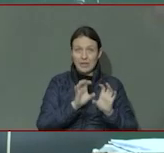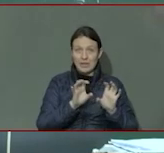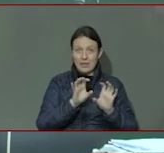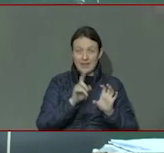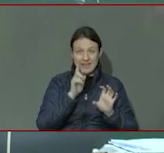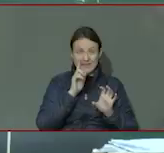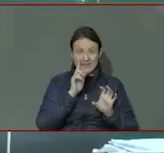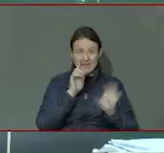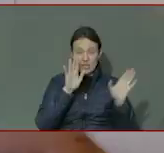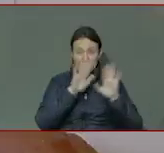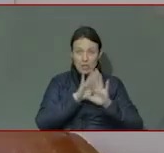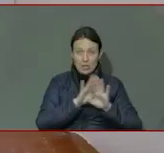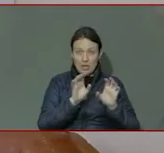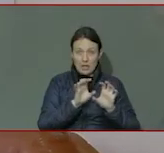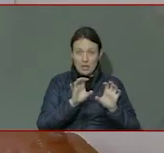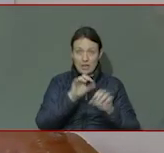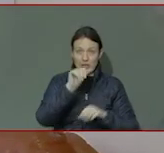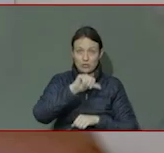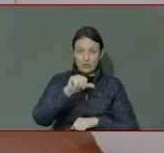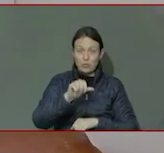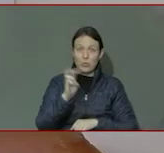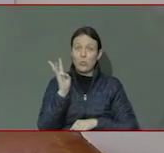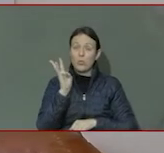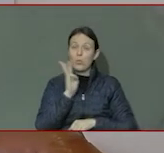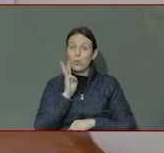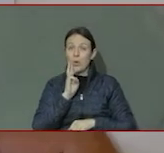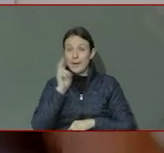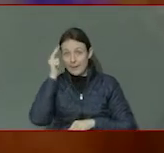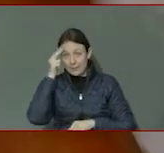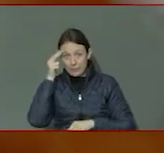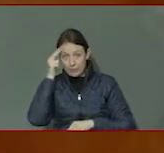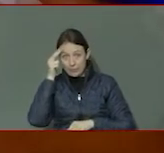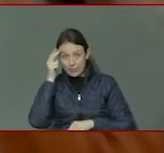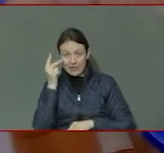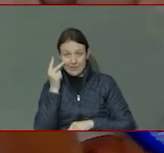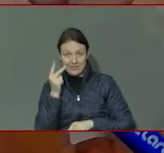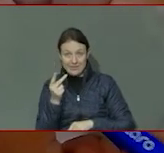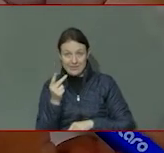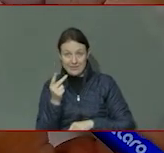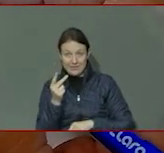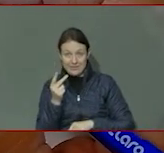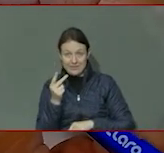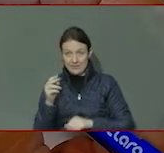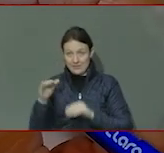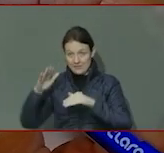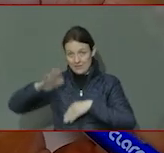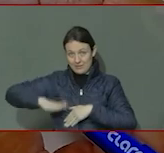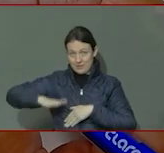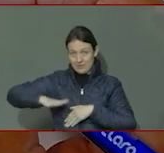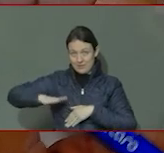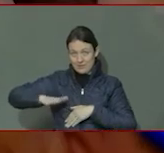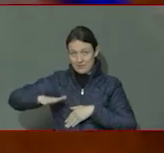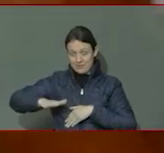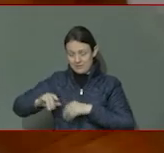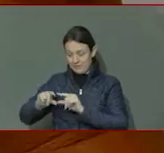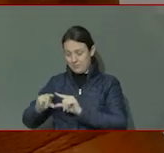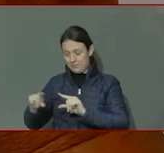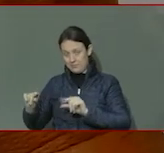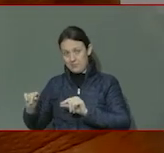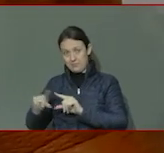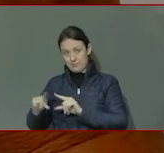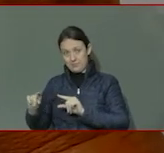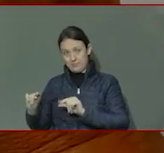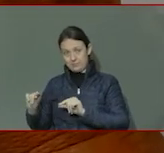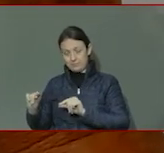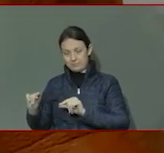arrow, it represents salt. And look at water, it's a gray color here. That's just their key they give in the question paper in this particular case. Now they